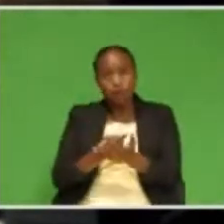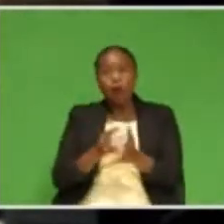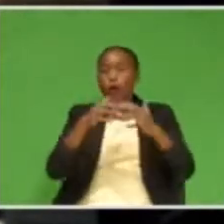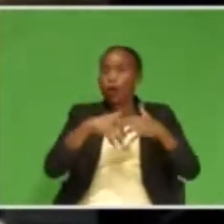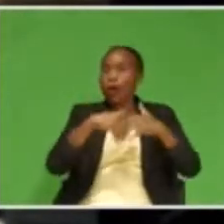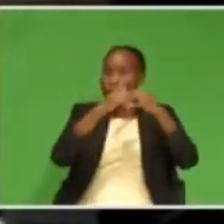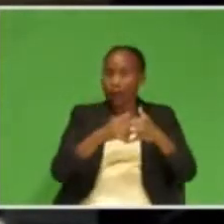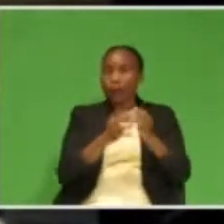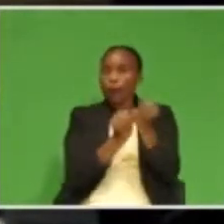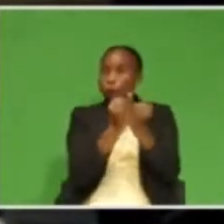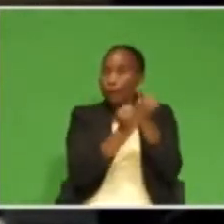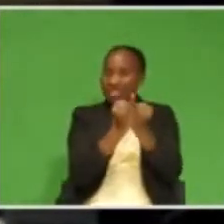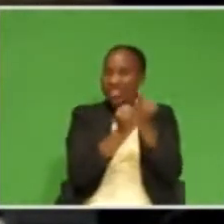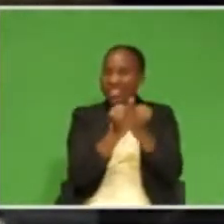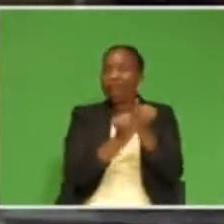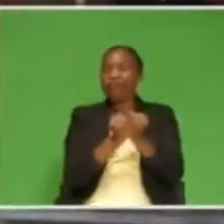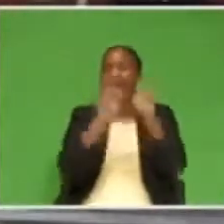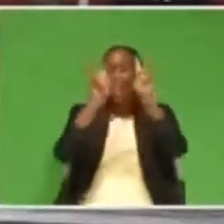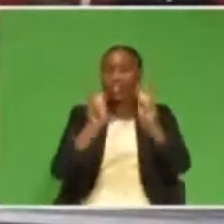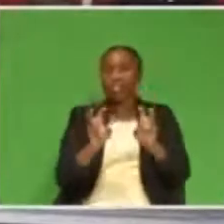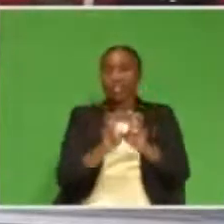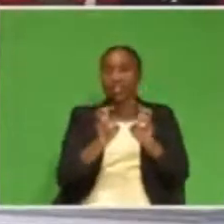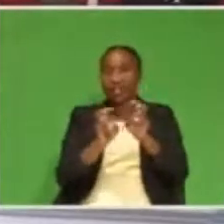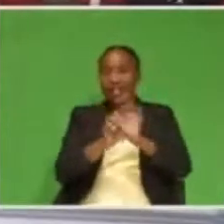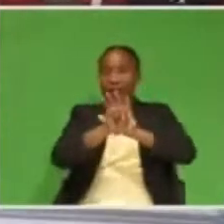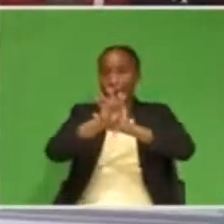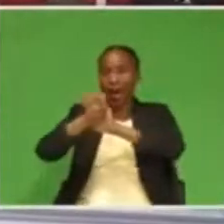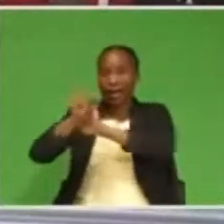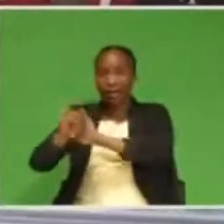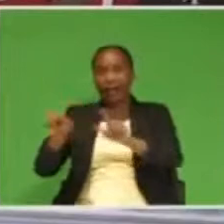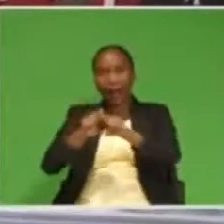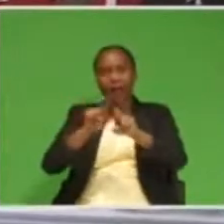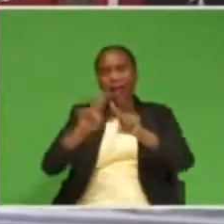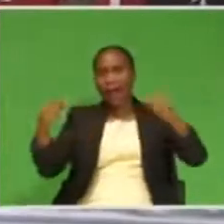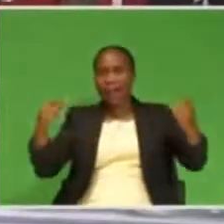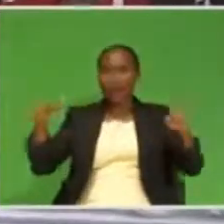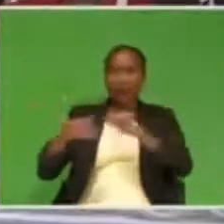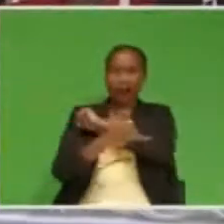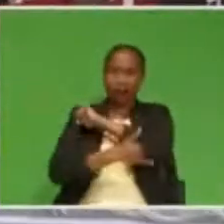competitive electricity market like what is done in other countries.